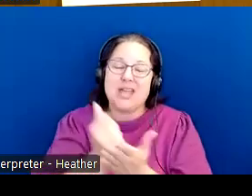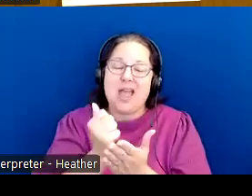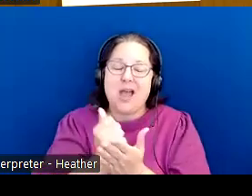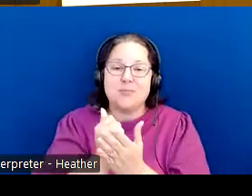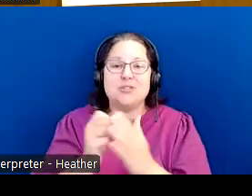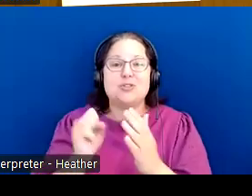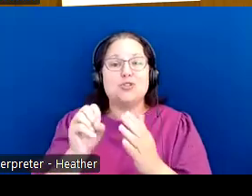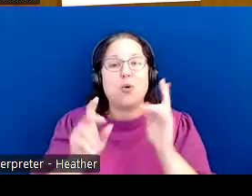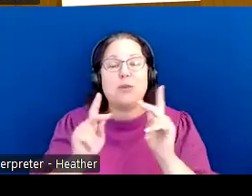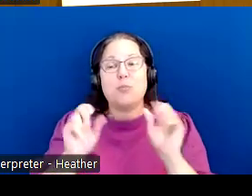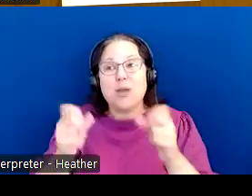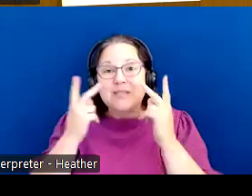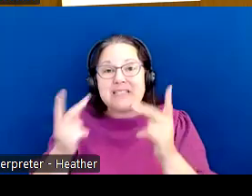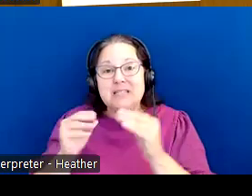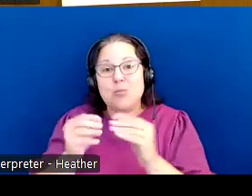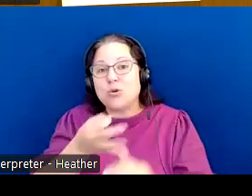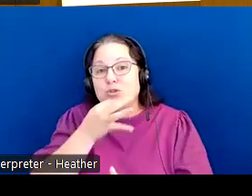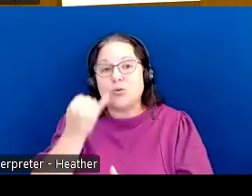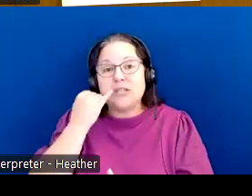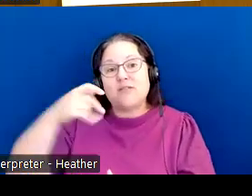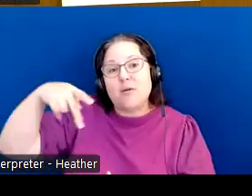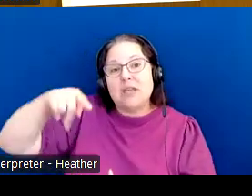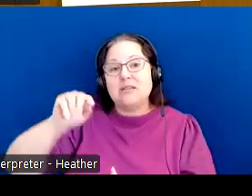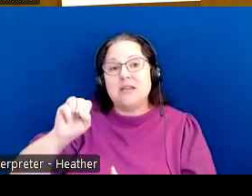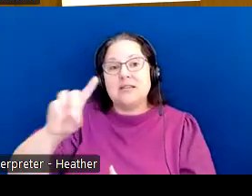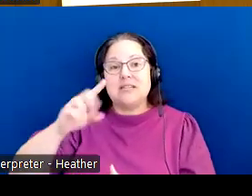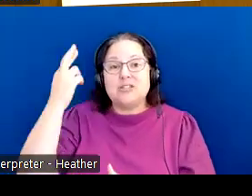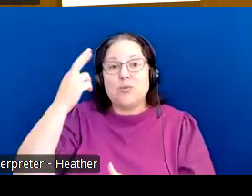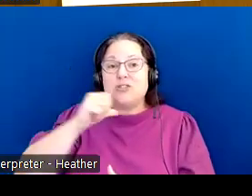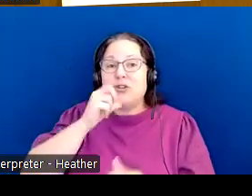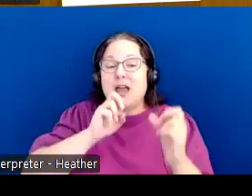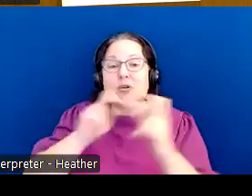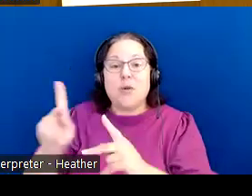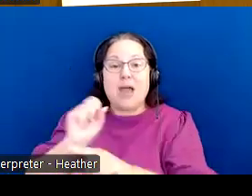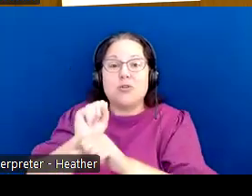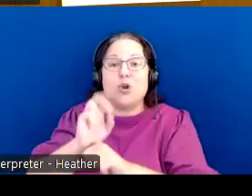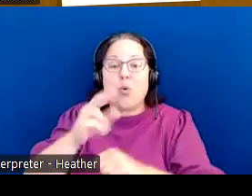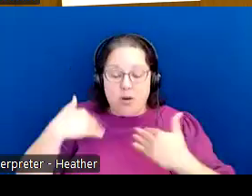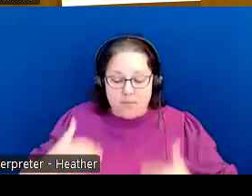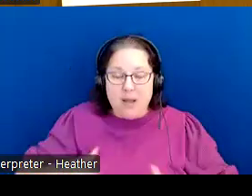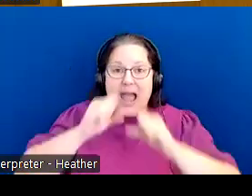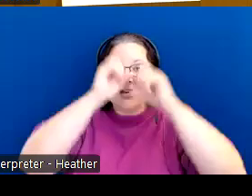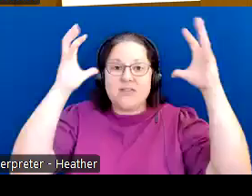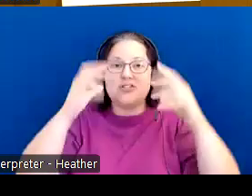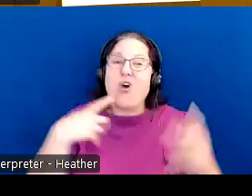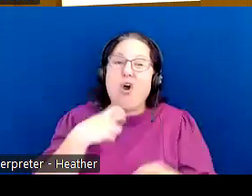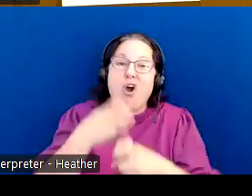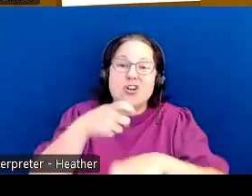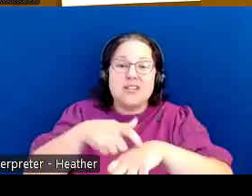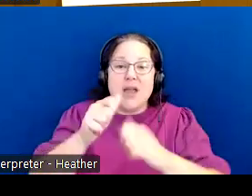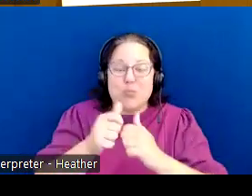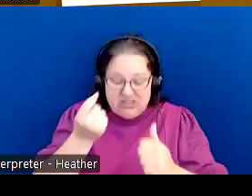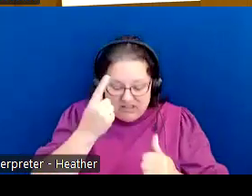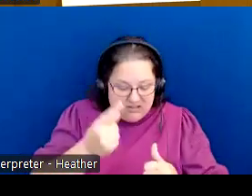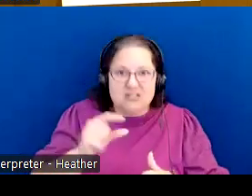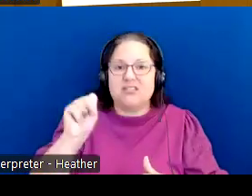sooner if PTSD is a reason that they're not returning to work, or body image. They're having a hard time with their scars. They don't want to go